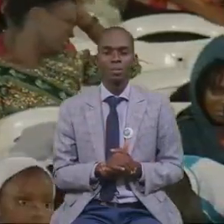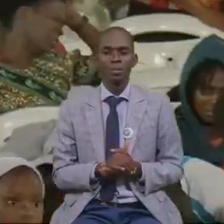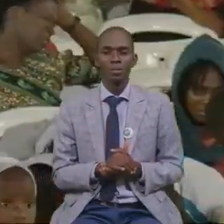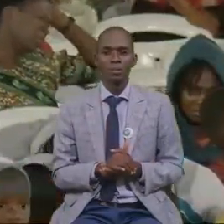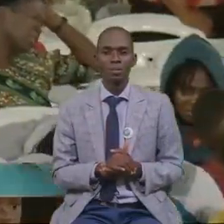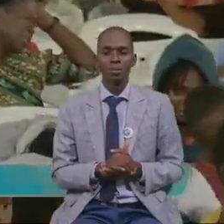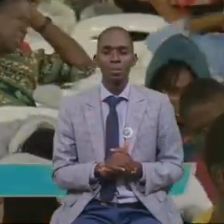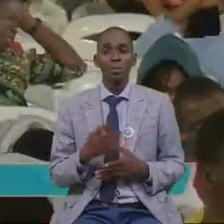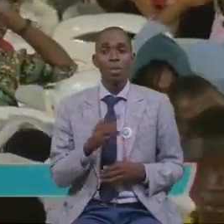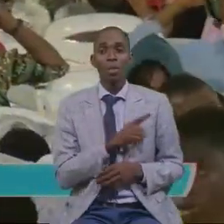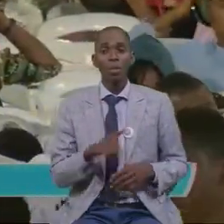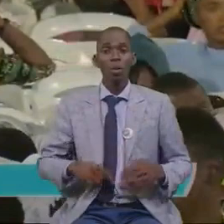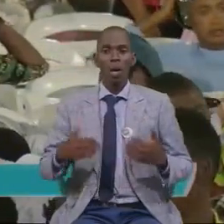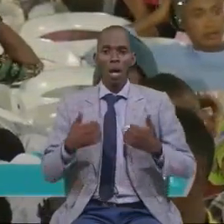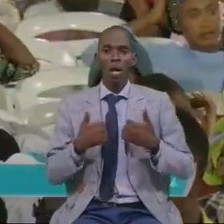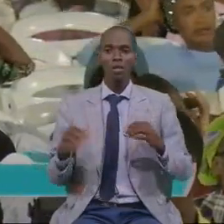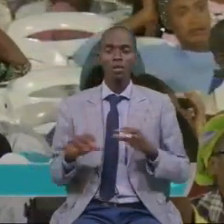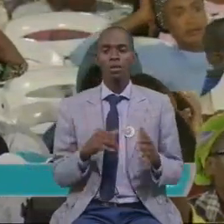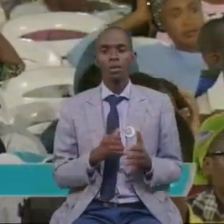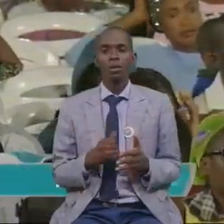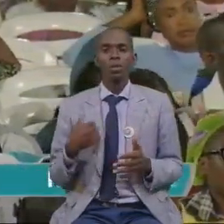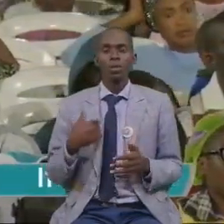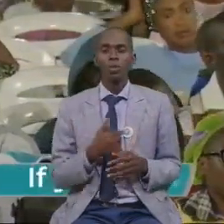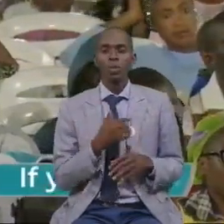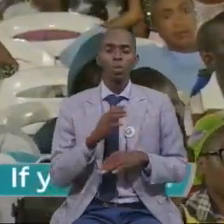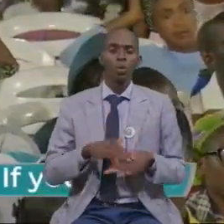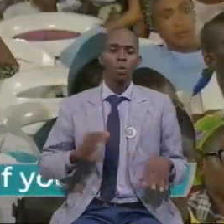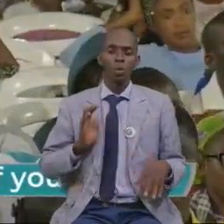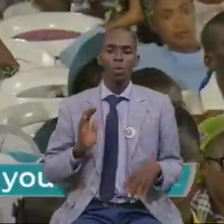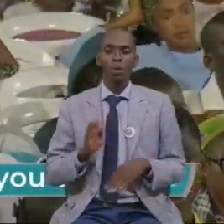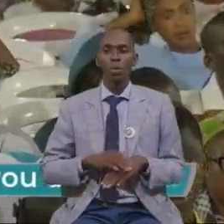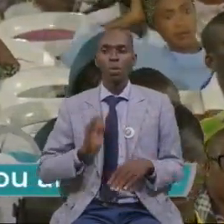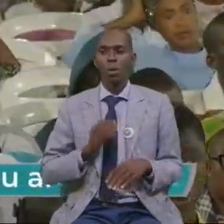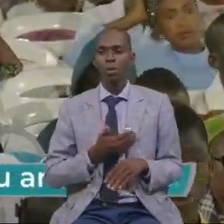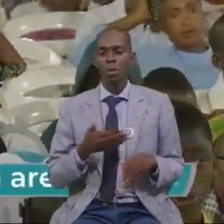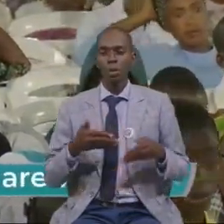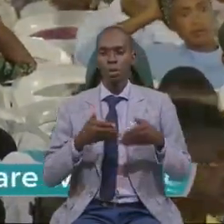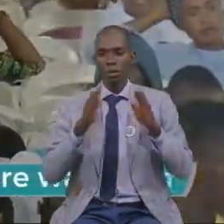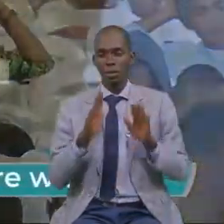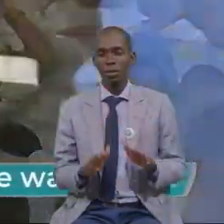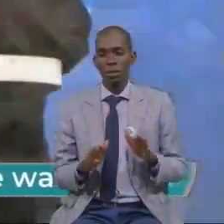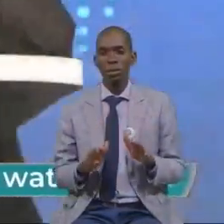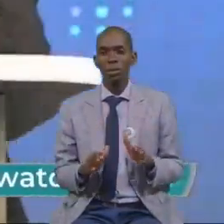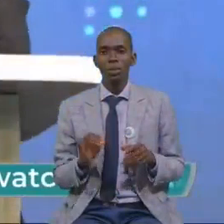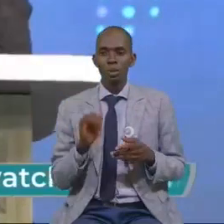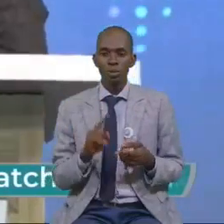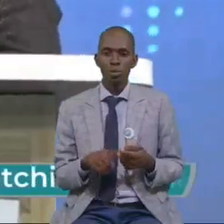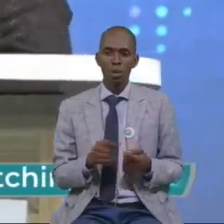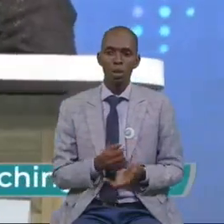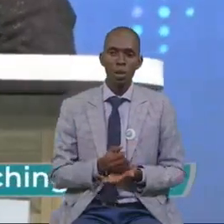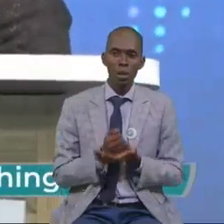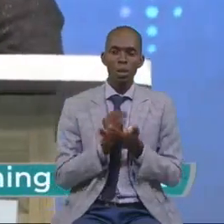The Lord has done it. We called on our moderating overseer to help us in